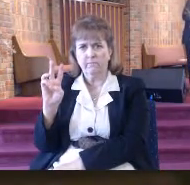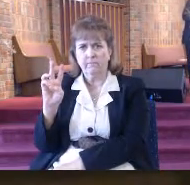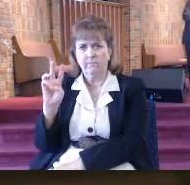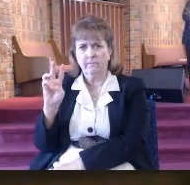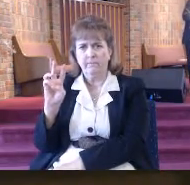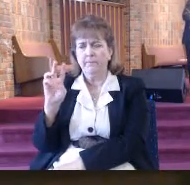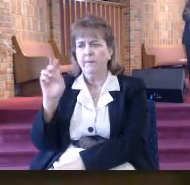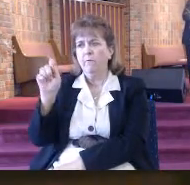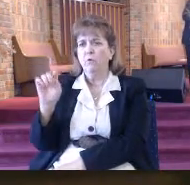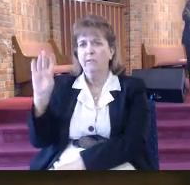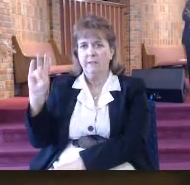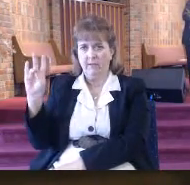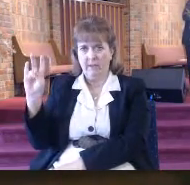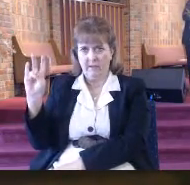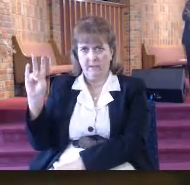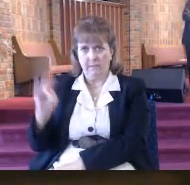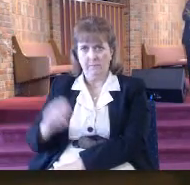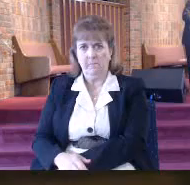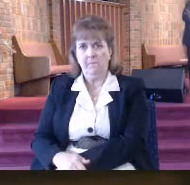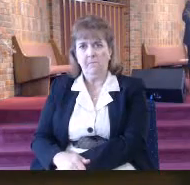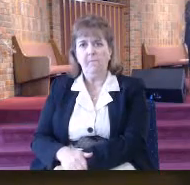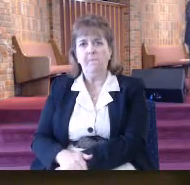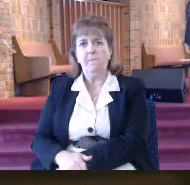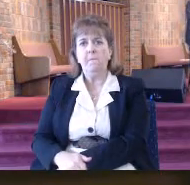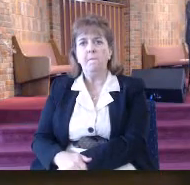Timothy 6:17.